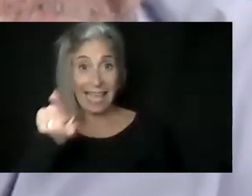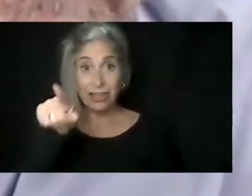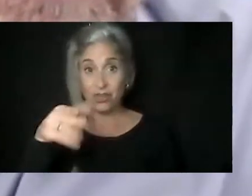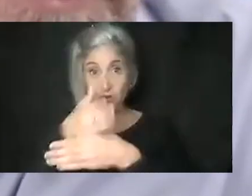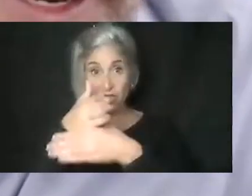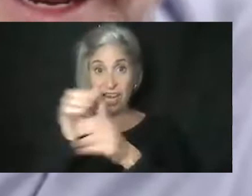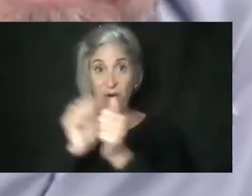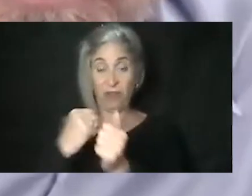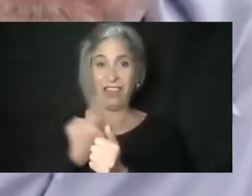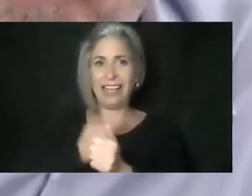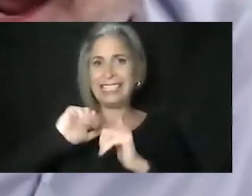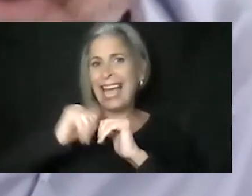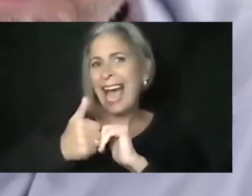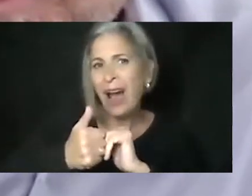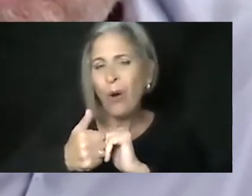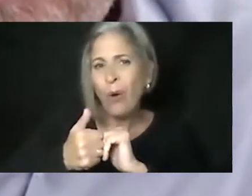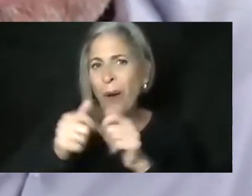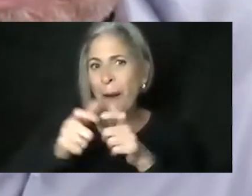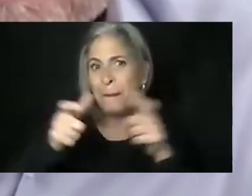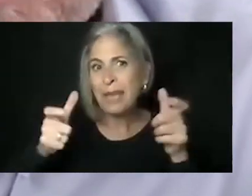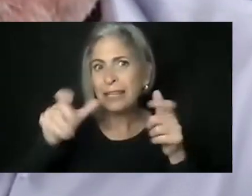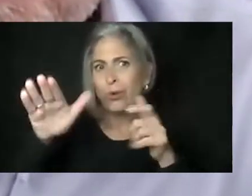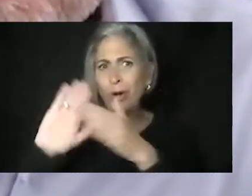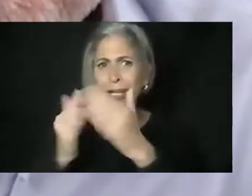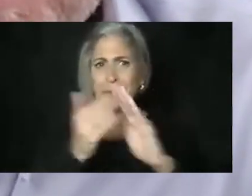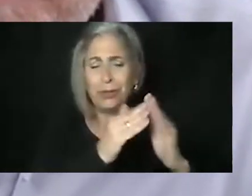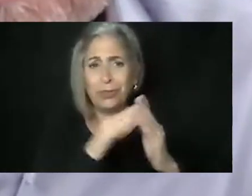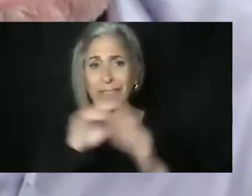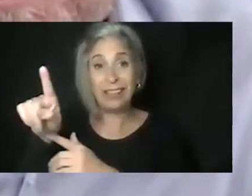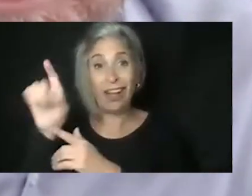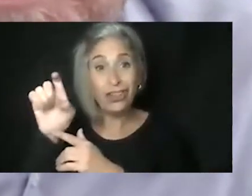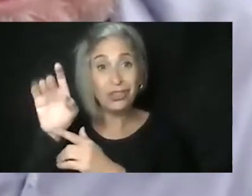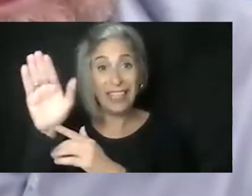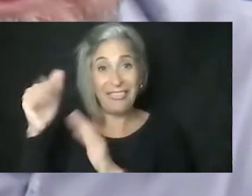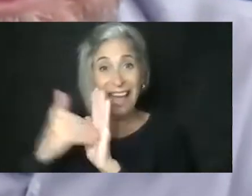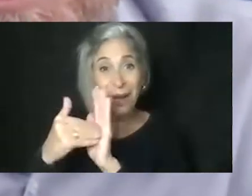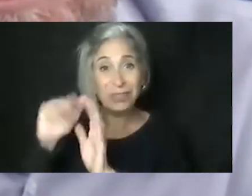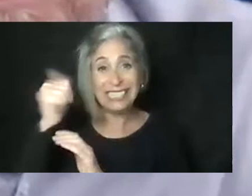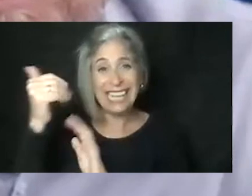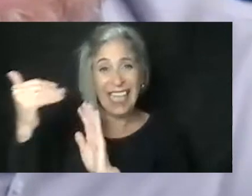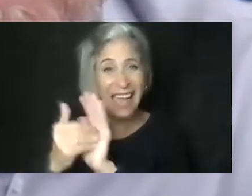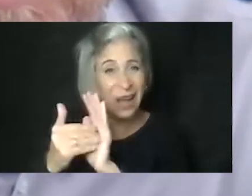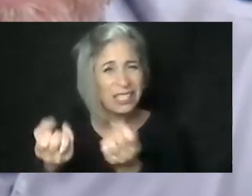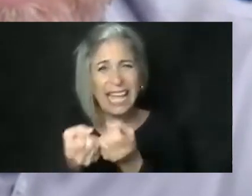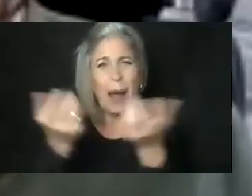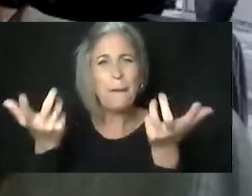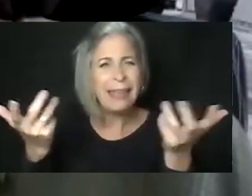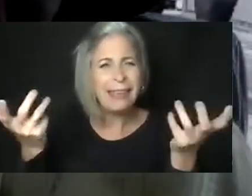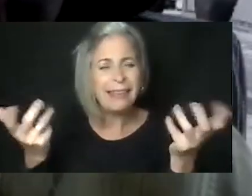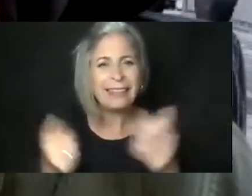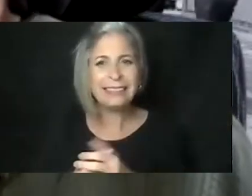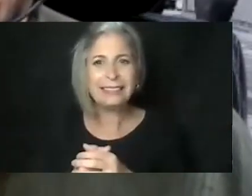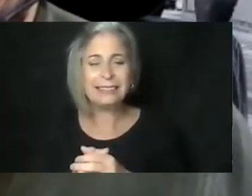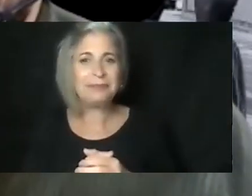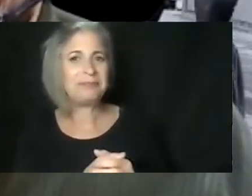like how big is your community? Is it hundreds? Is it thousands? Is it tens of thousands? Well,